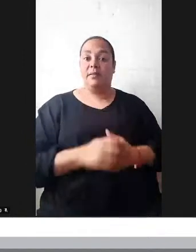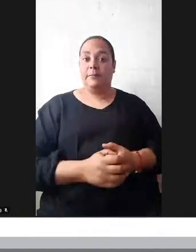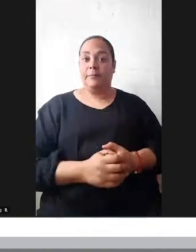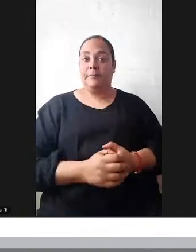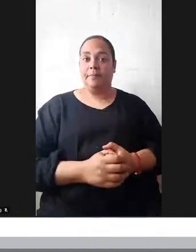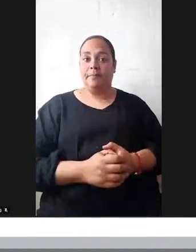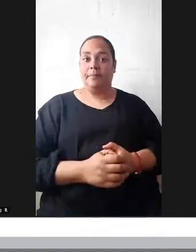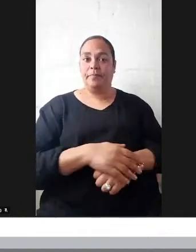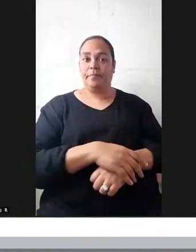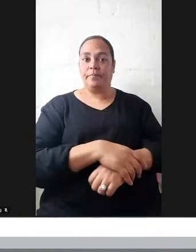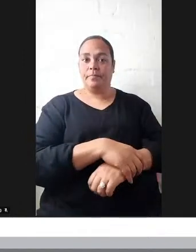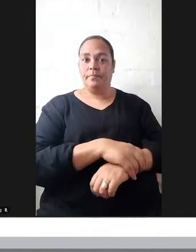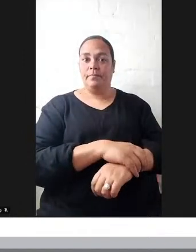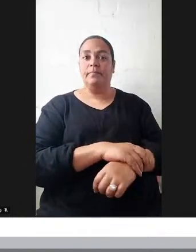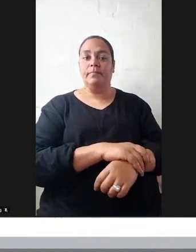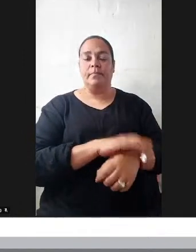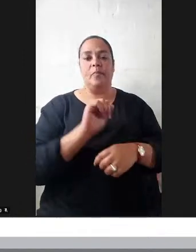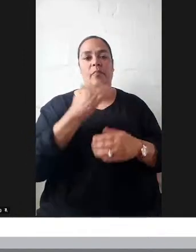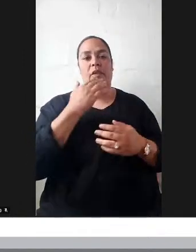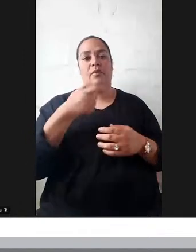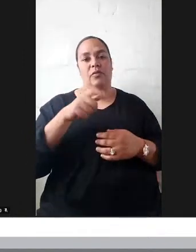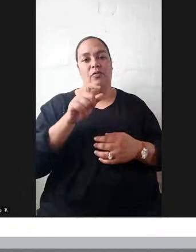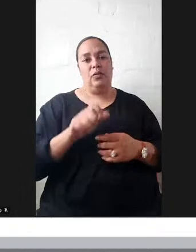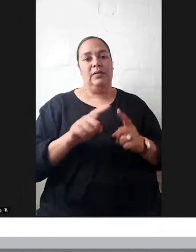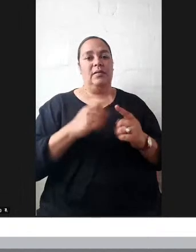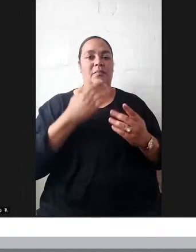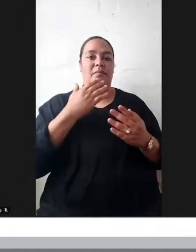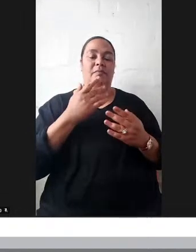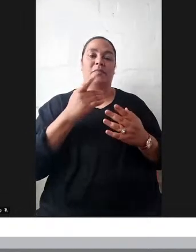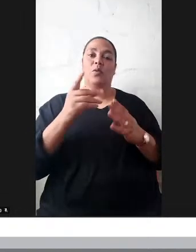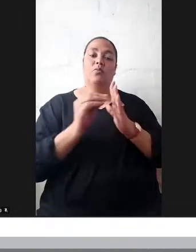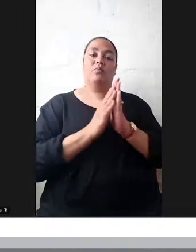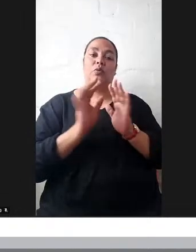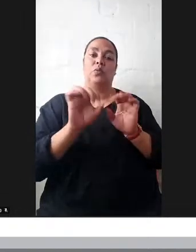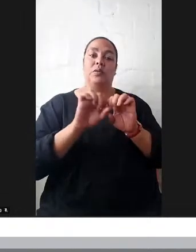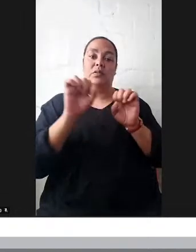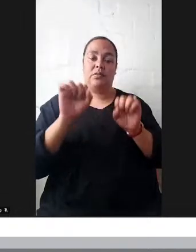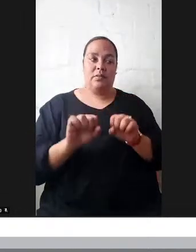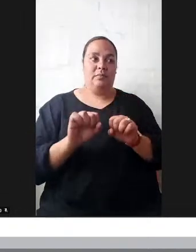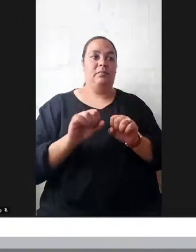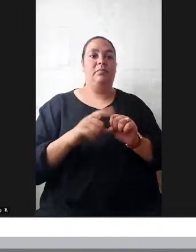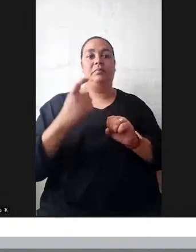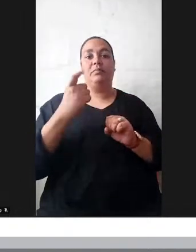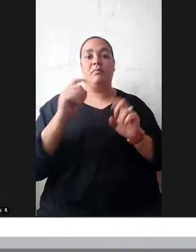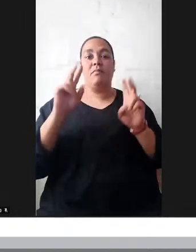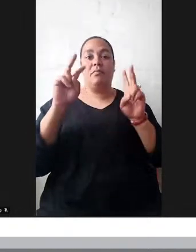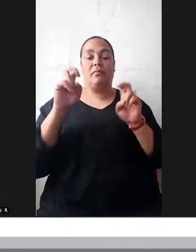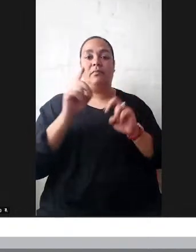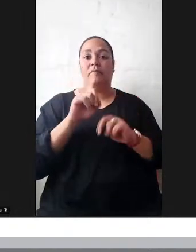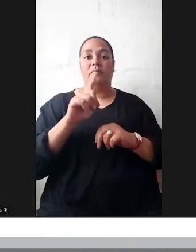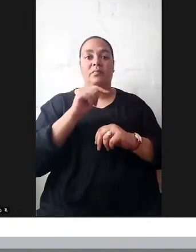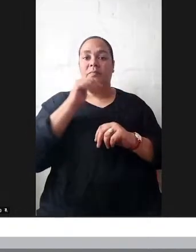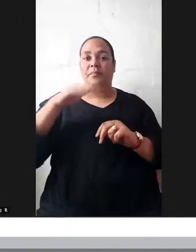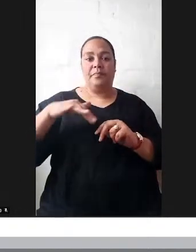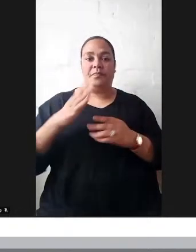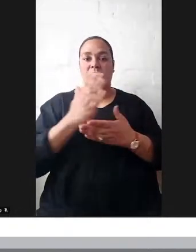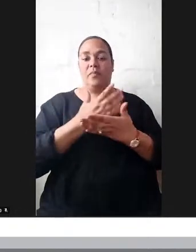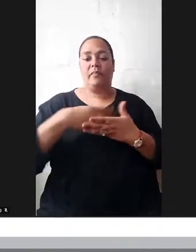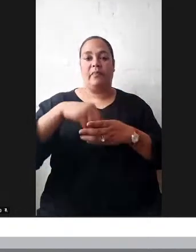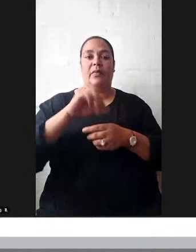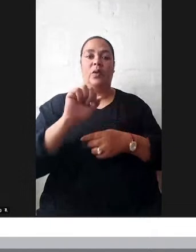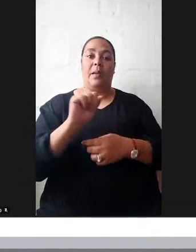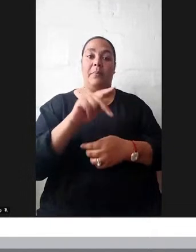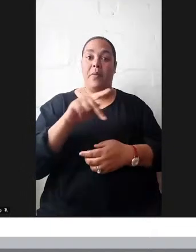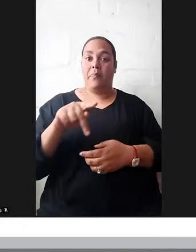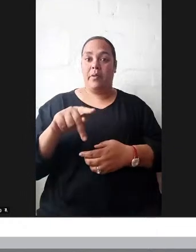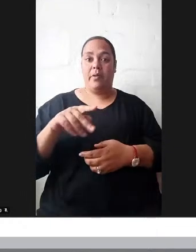Yes, thank you, Chair. Thank you. And with reference to your systems, one of the items that has not been part of the APP,